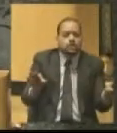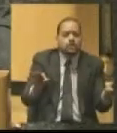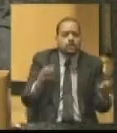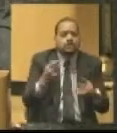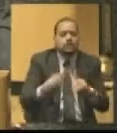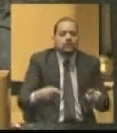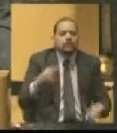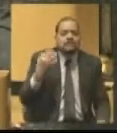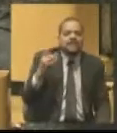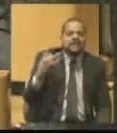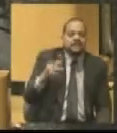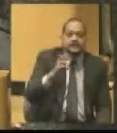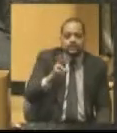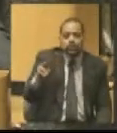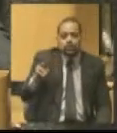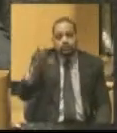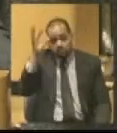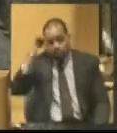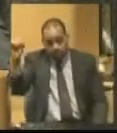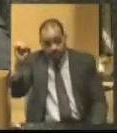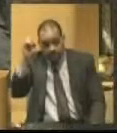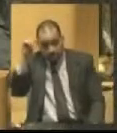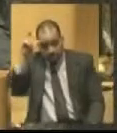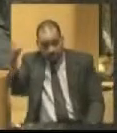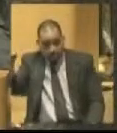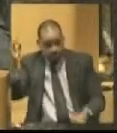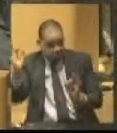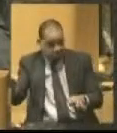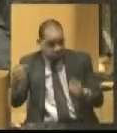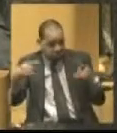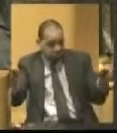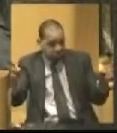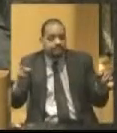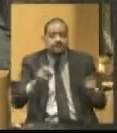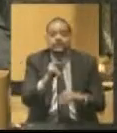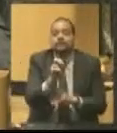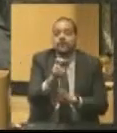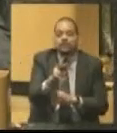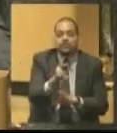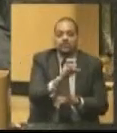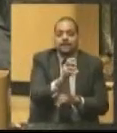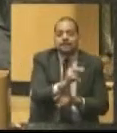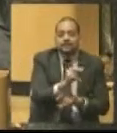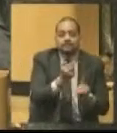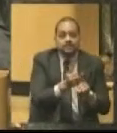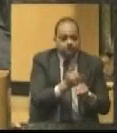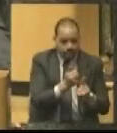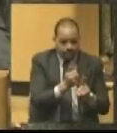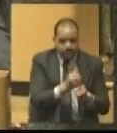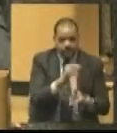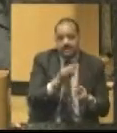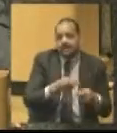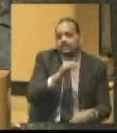the Negroes free." Grant agreed. In November, he assigned Chaplain John Eaton to oversee the transition to free labor among